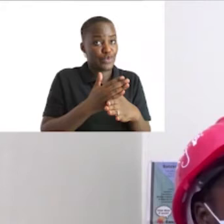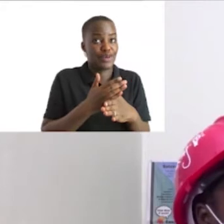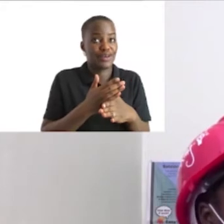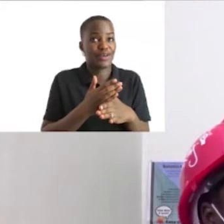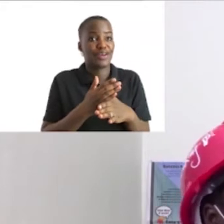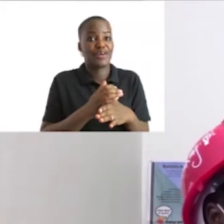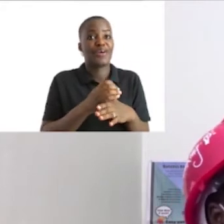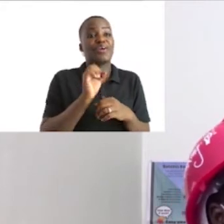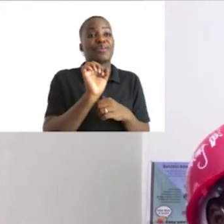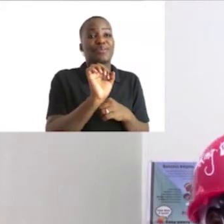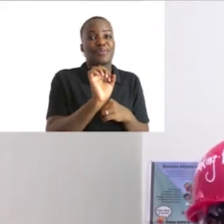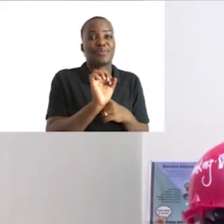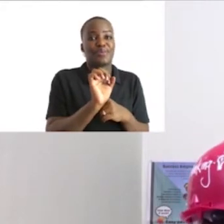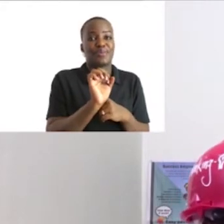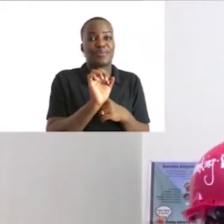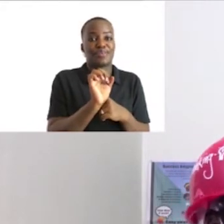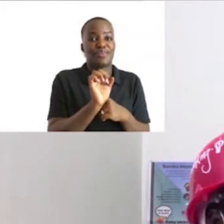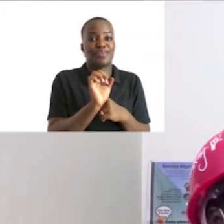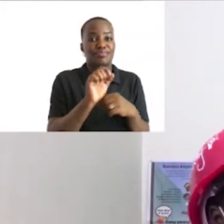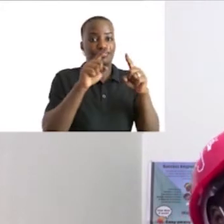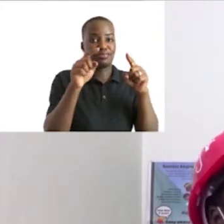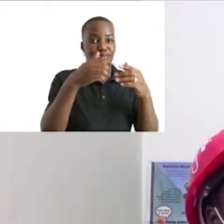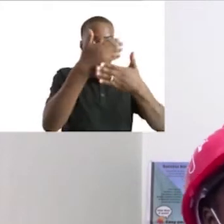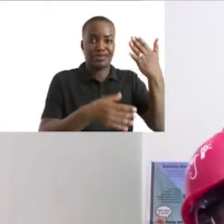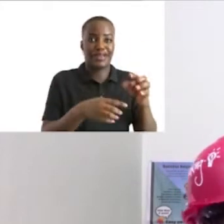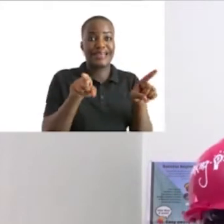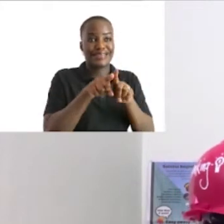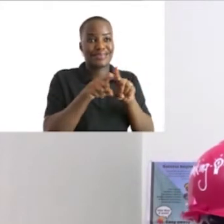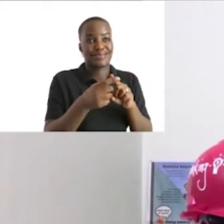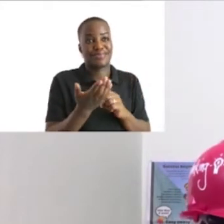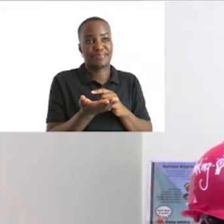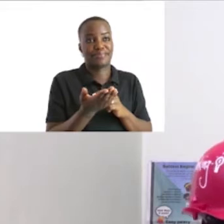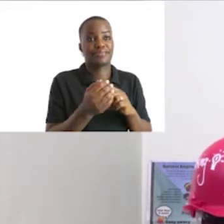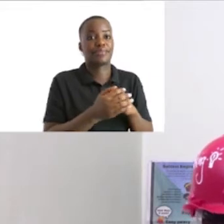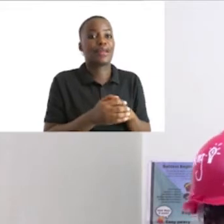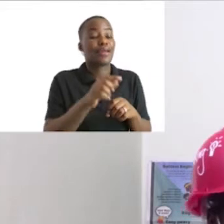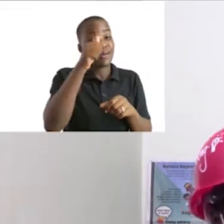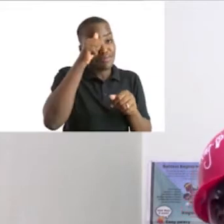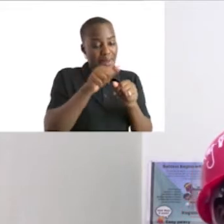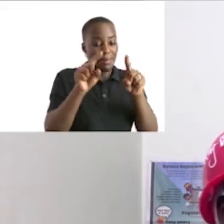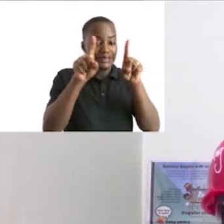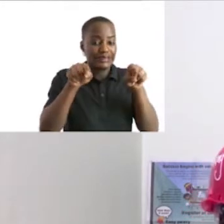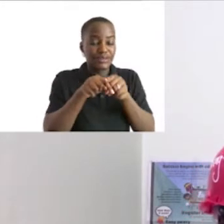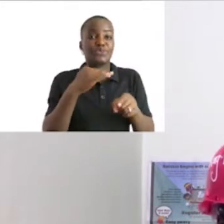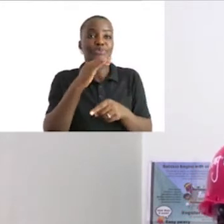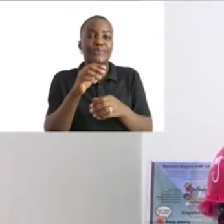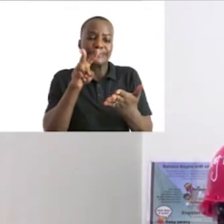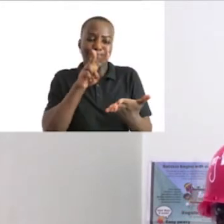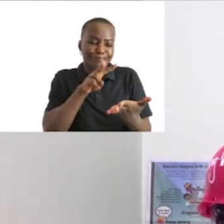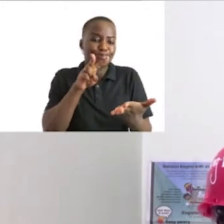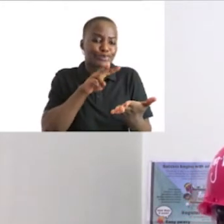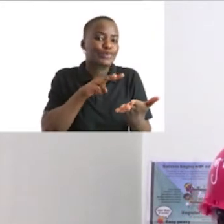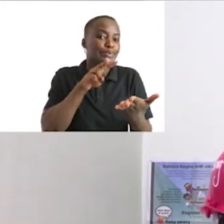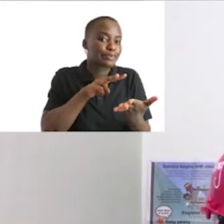your picture or your page is supposed to look like this. Remember, read each box carefully if you're not able